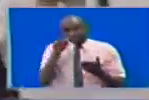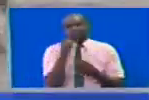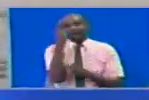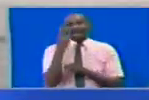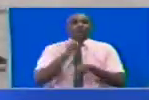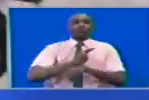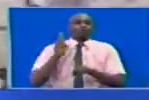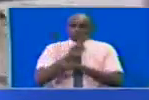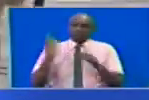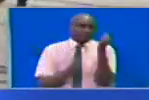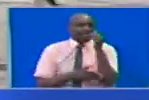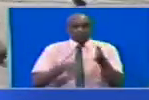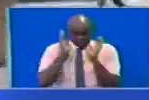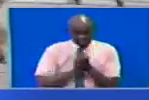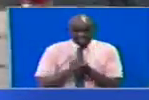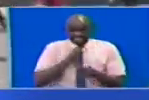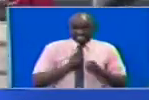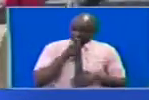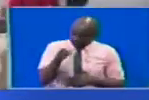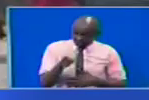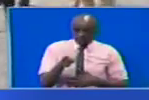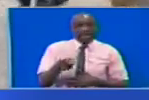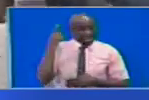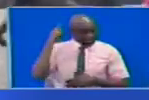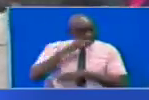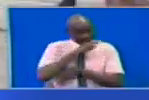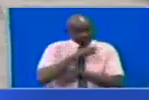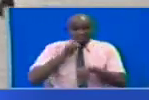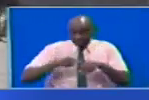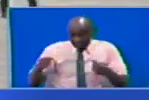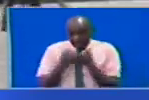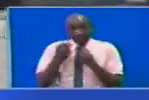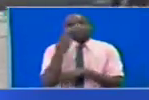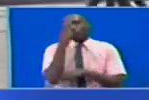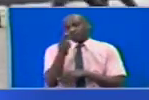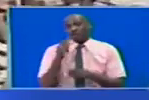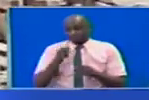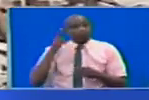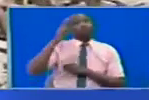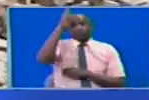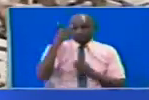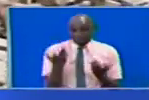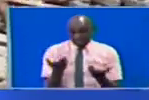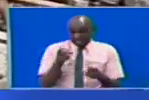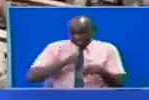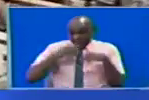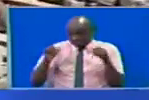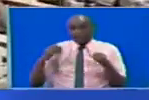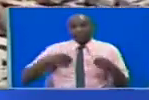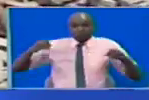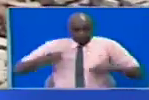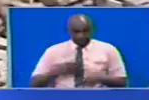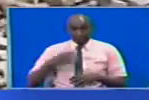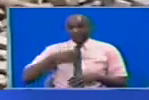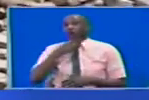of a firearm. The senator was disarmed last evening after gun drama in which he shot in the air to try and stop people